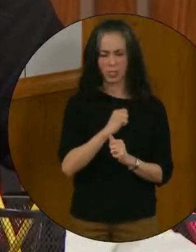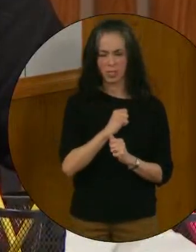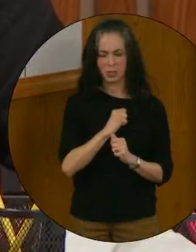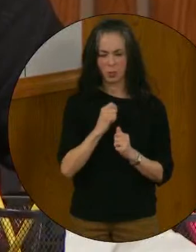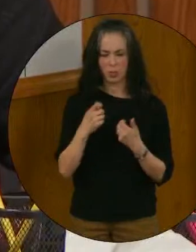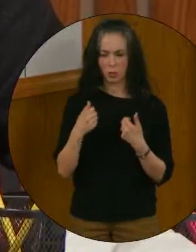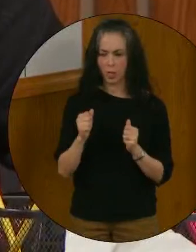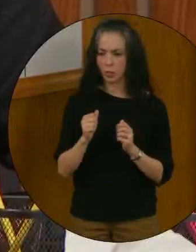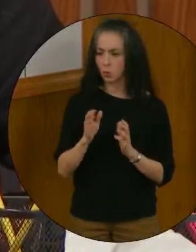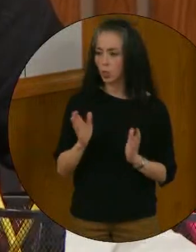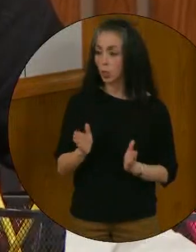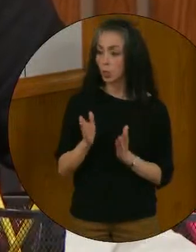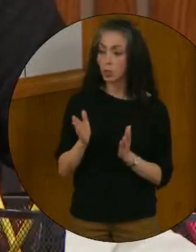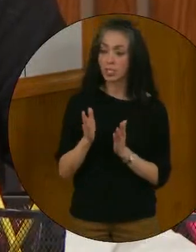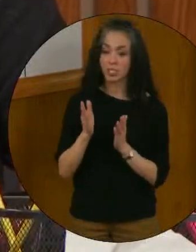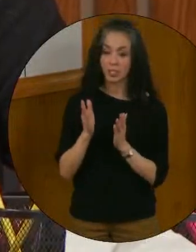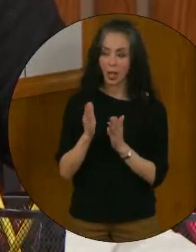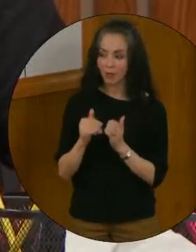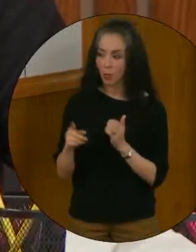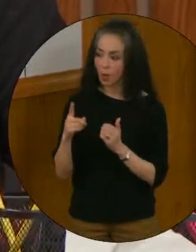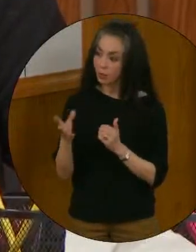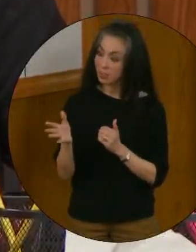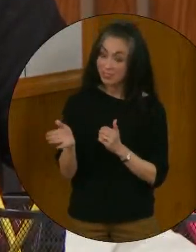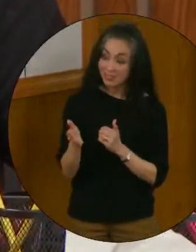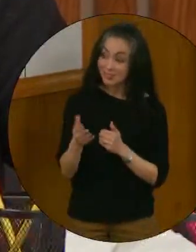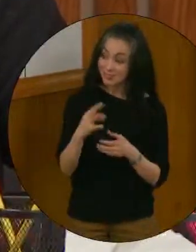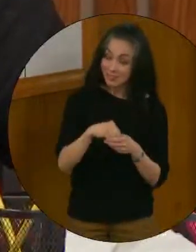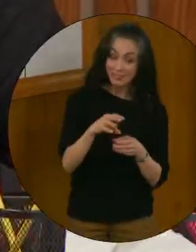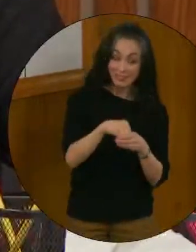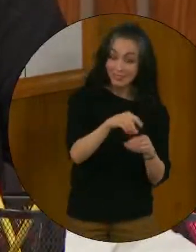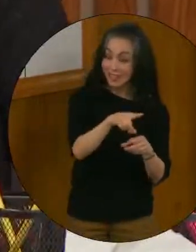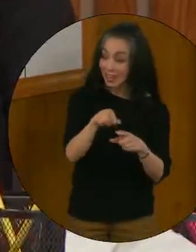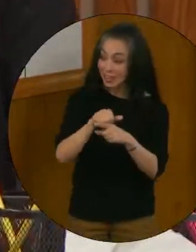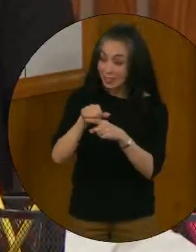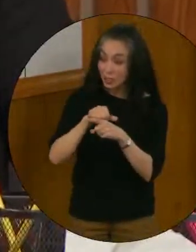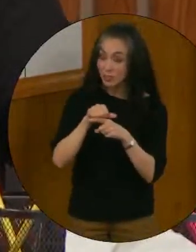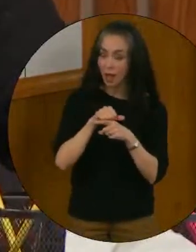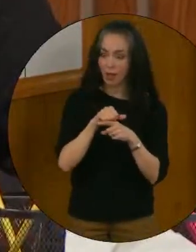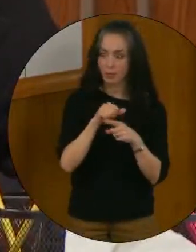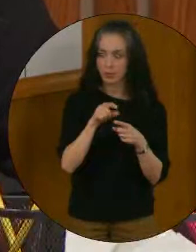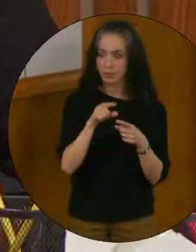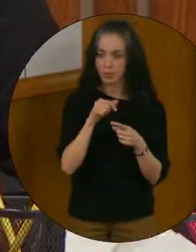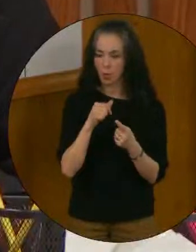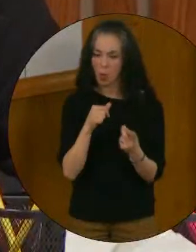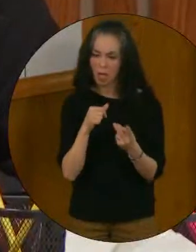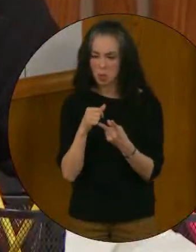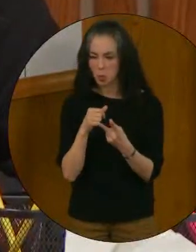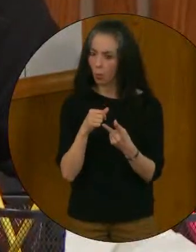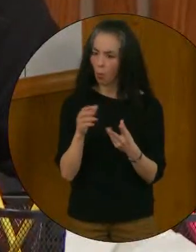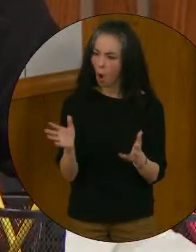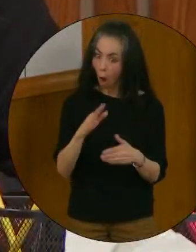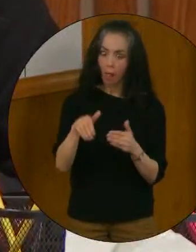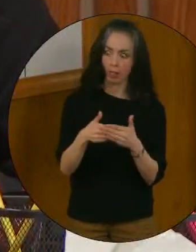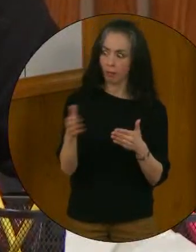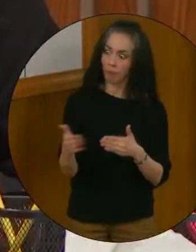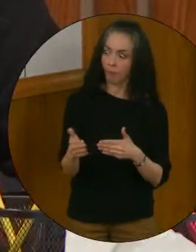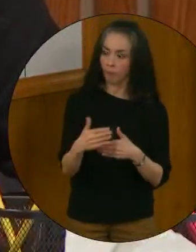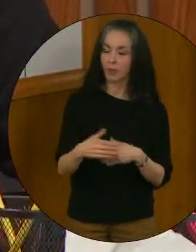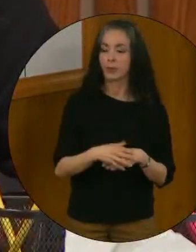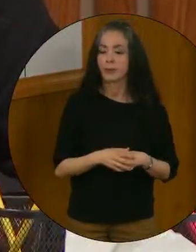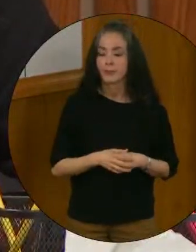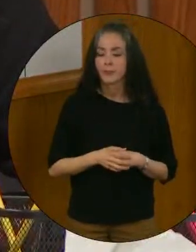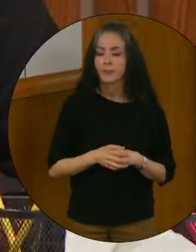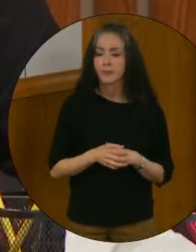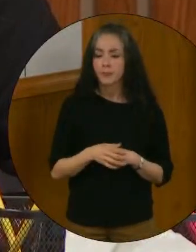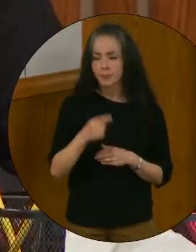trying to encourage everyone to take part in every single exercise, not just like one or two. And